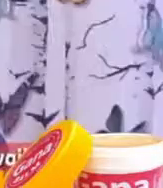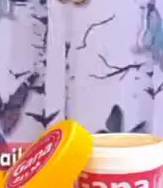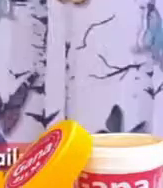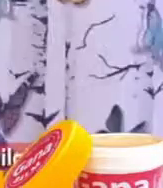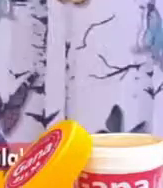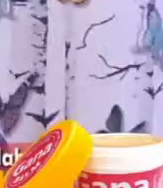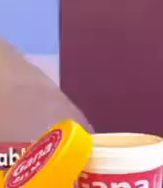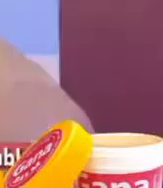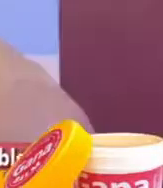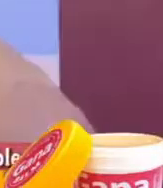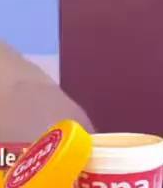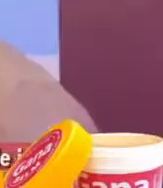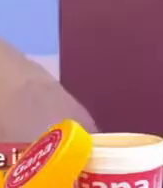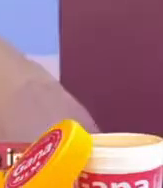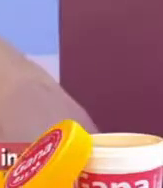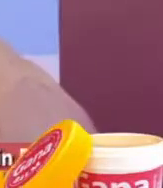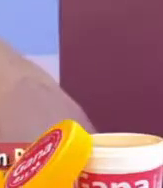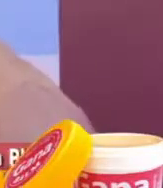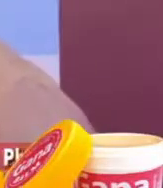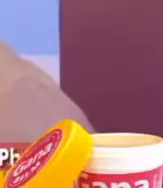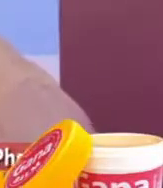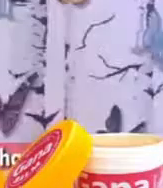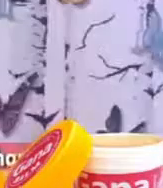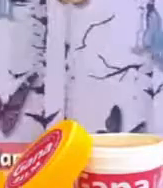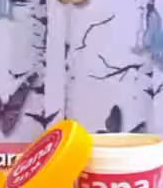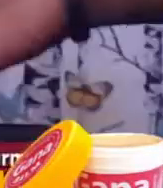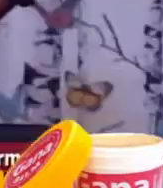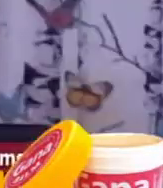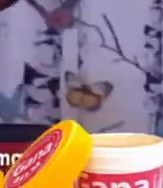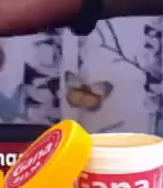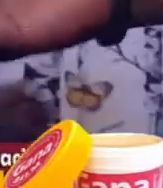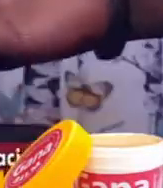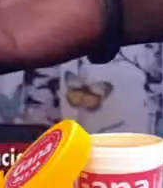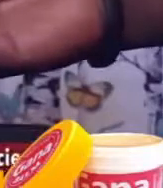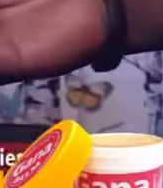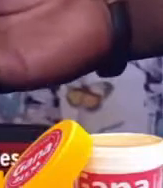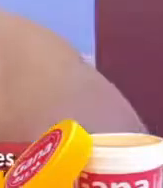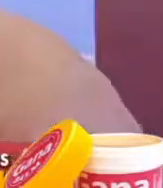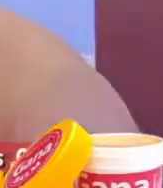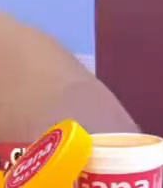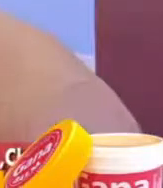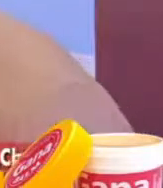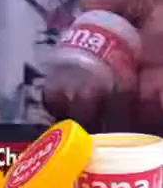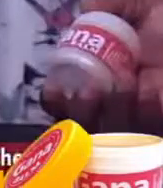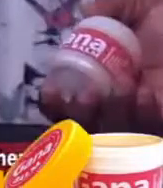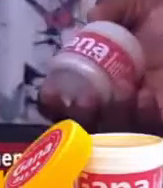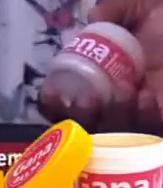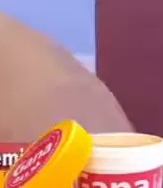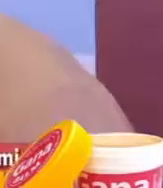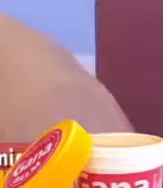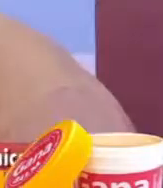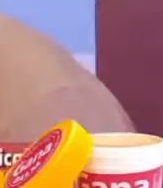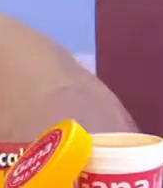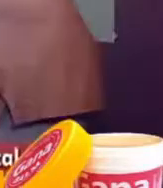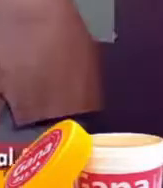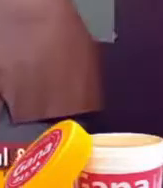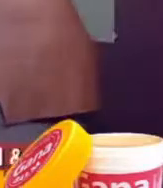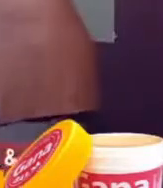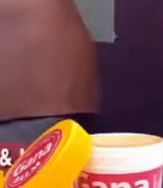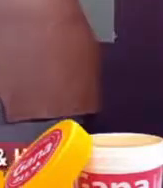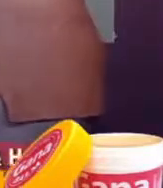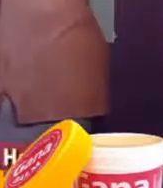Ganaba! To wait here from doctor no. Where you there? What massage me? 20 cedi. This is Tiabako.